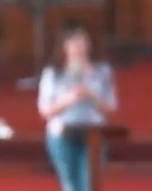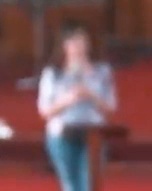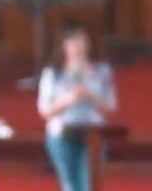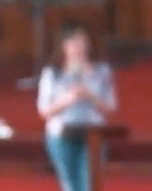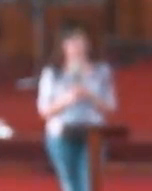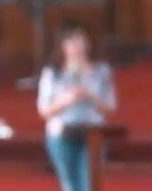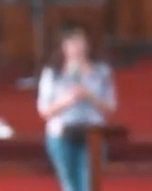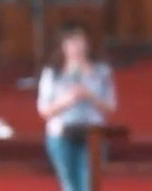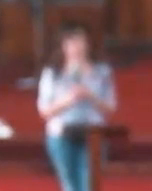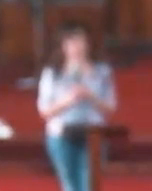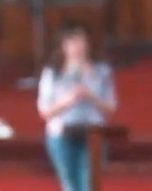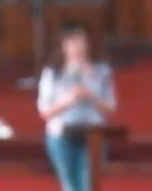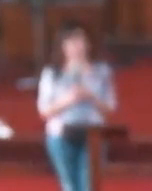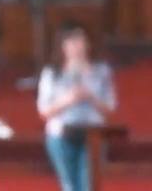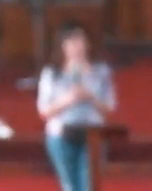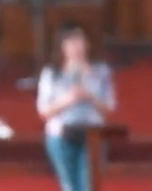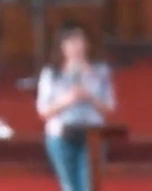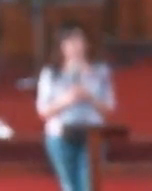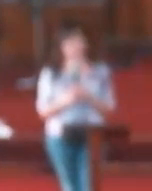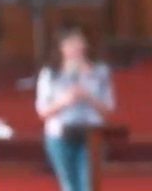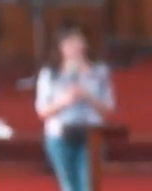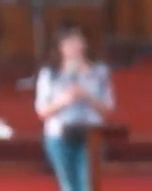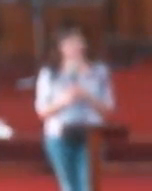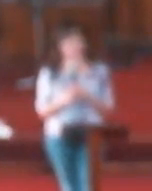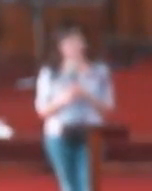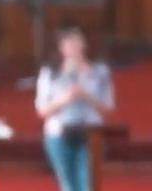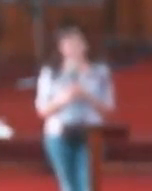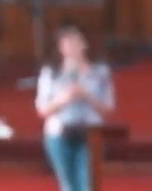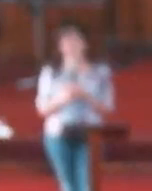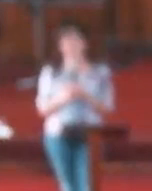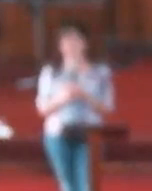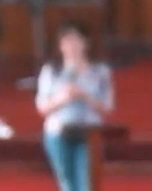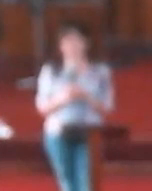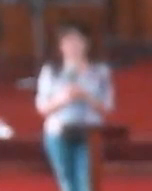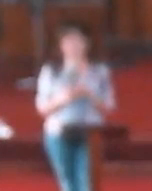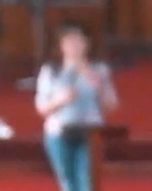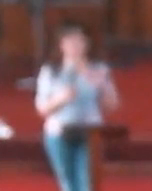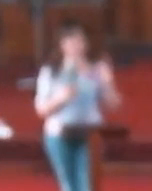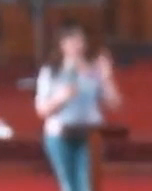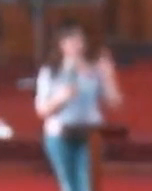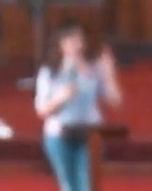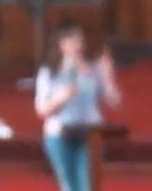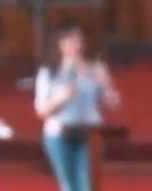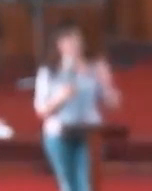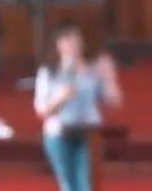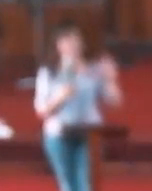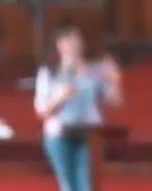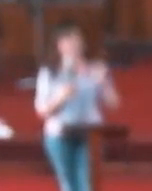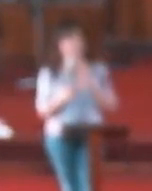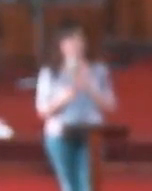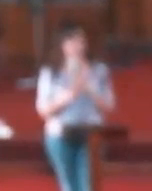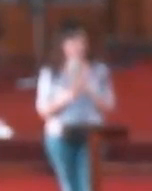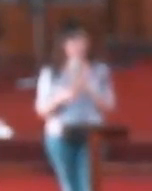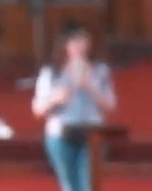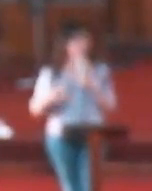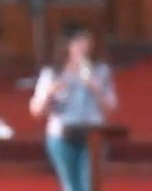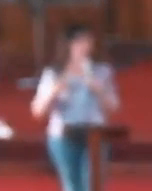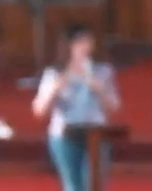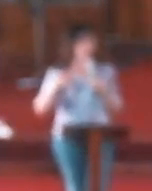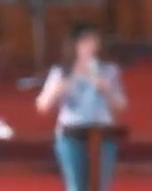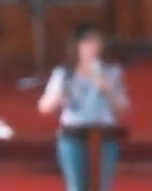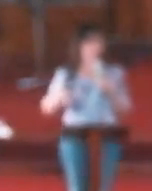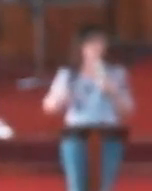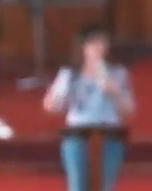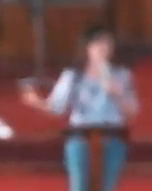Pero no necesariamente viene de Dios. Yeah, we can see people that say, I'm a general in God's army in the spiritual world and I'm